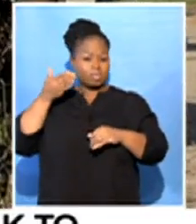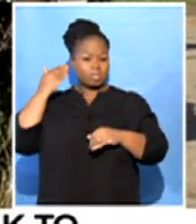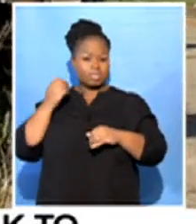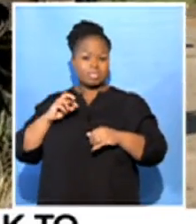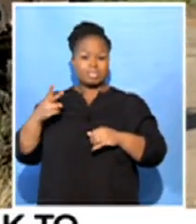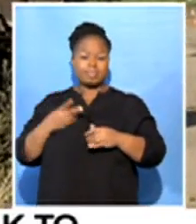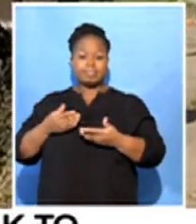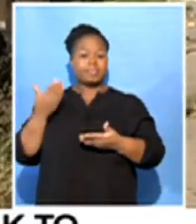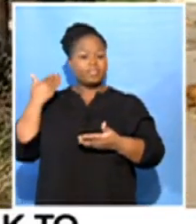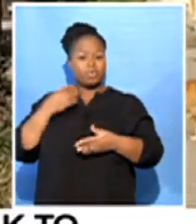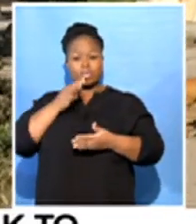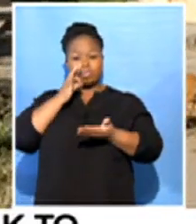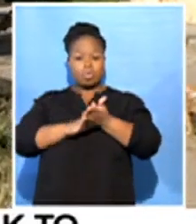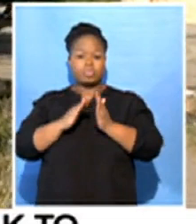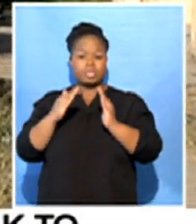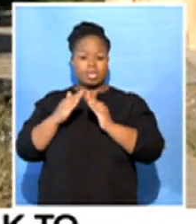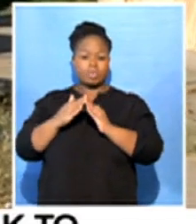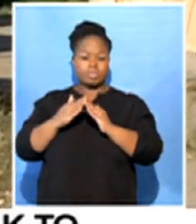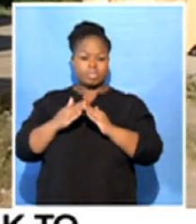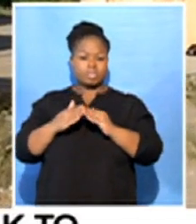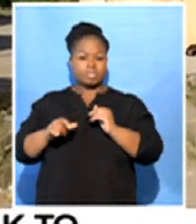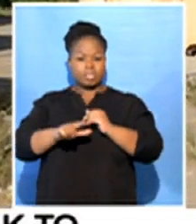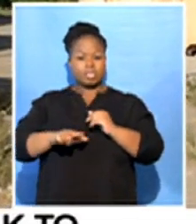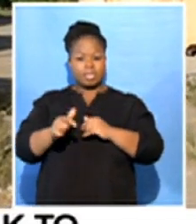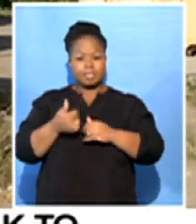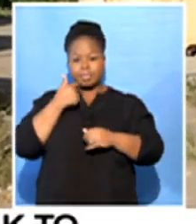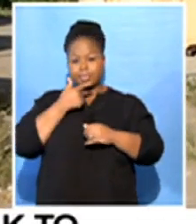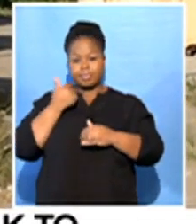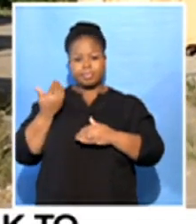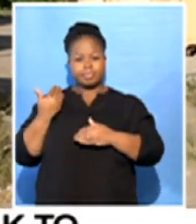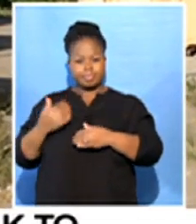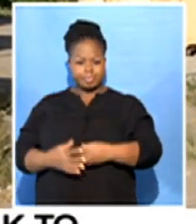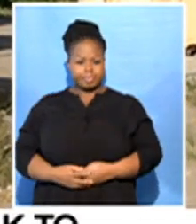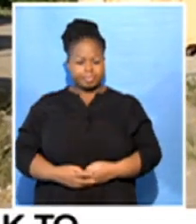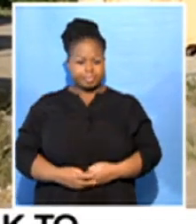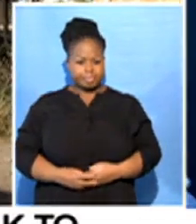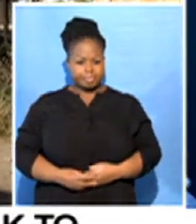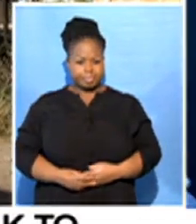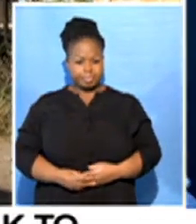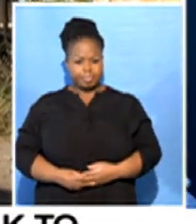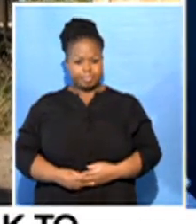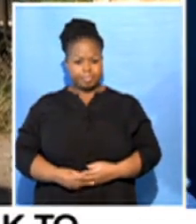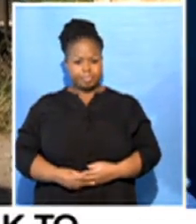houses that were promised for them in the piece of land nearby. Desiree, it's back to you in studio now.